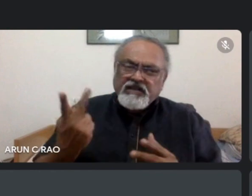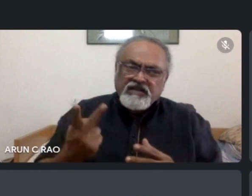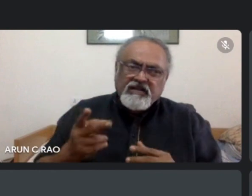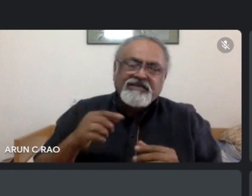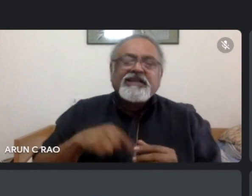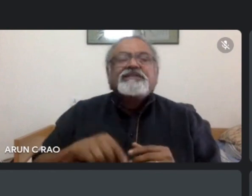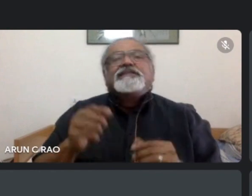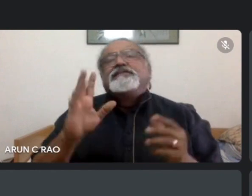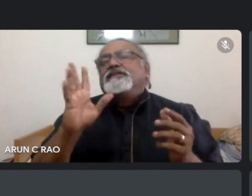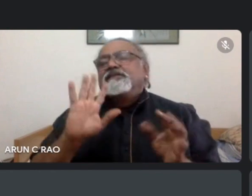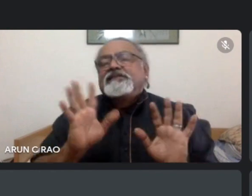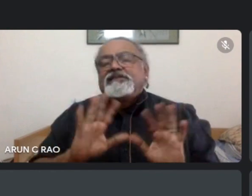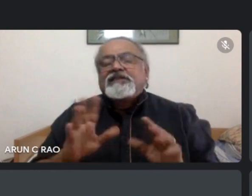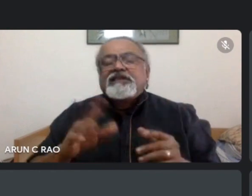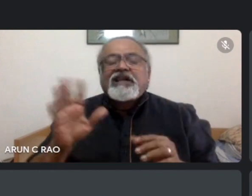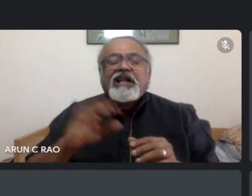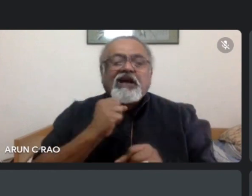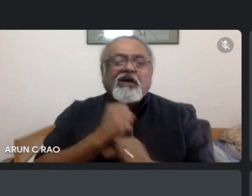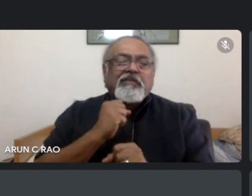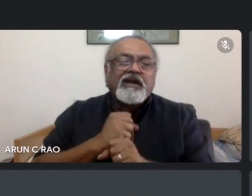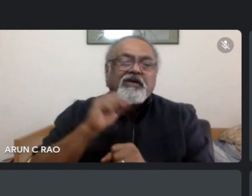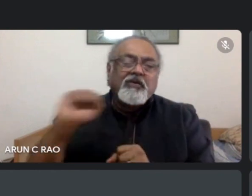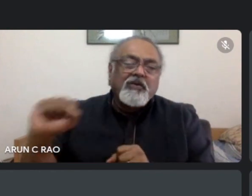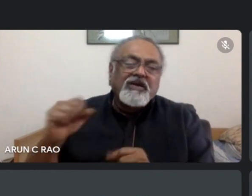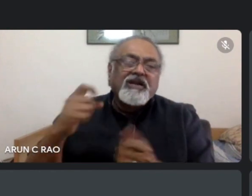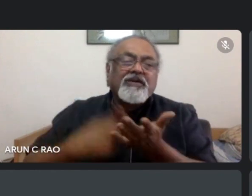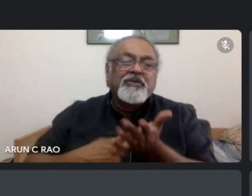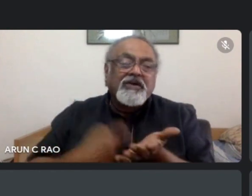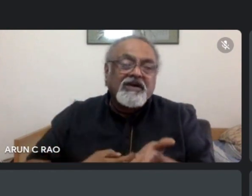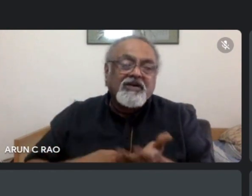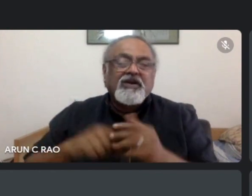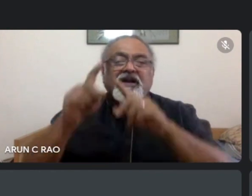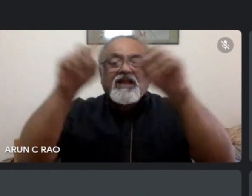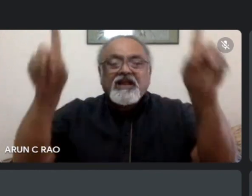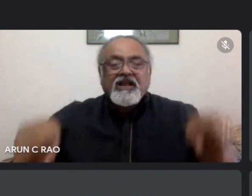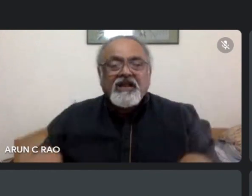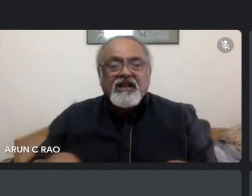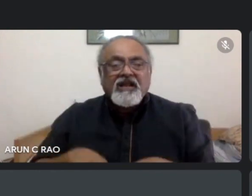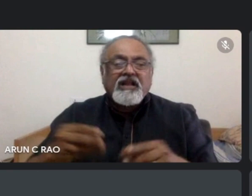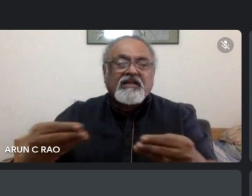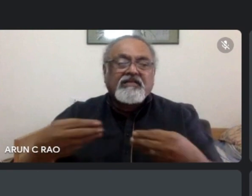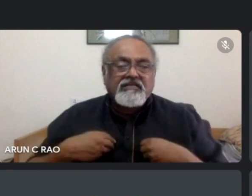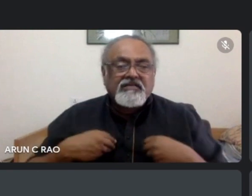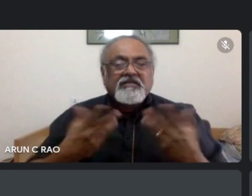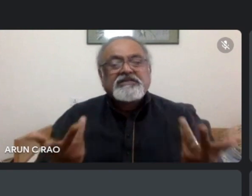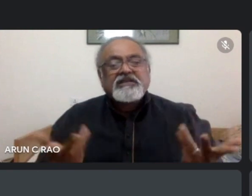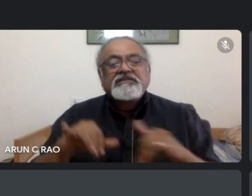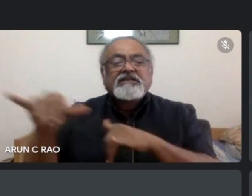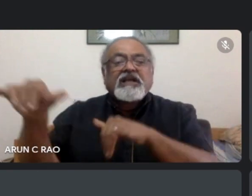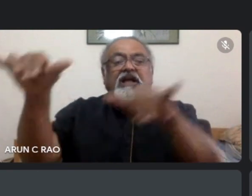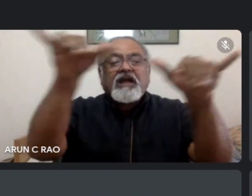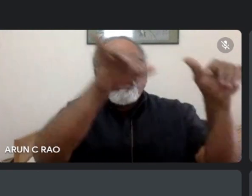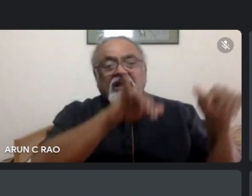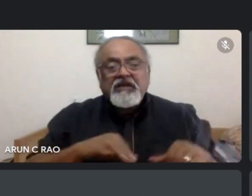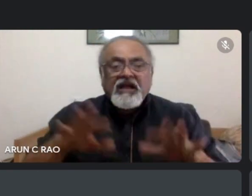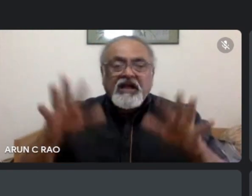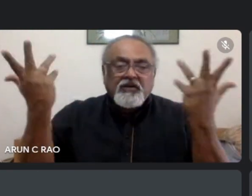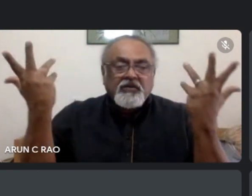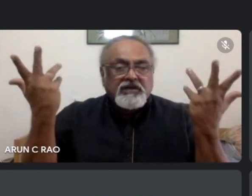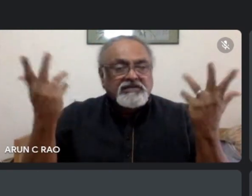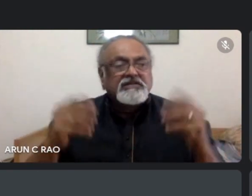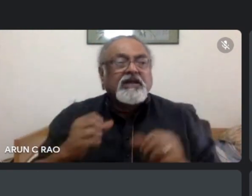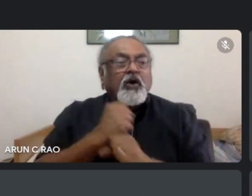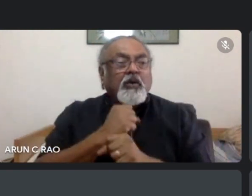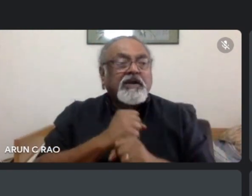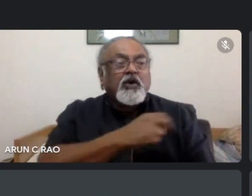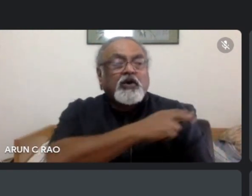bureaucratic formality that that I would do in any place. If I had to go to a government hospital or a